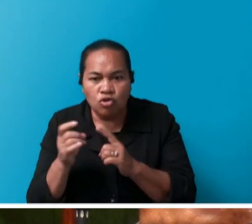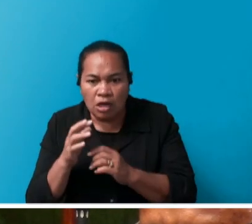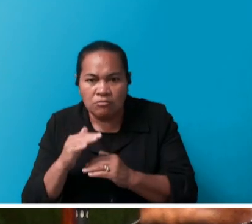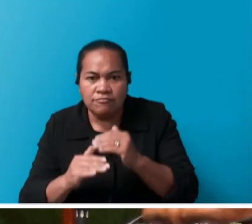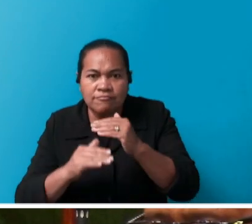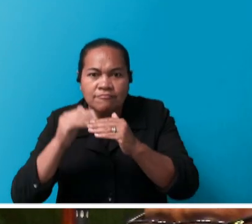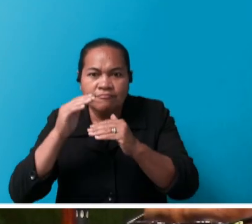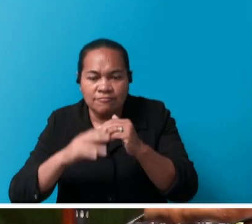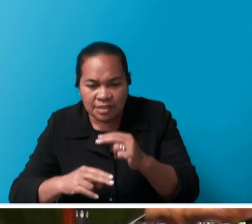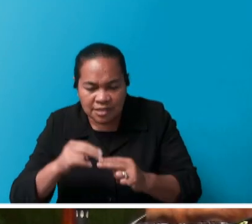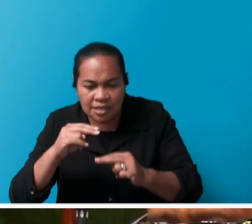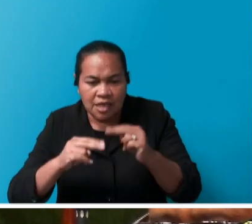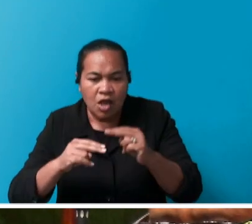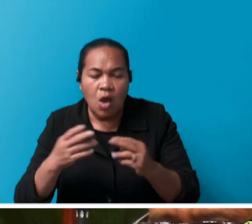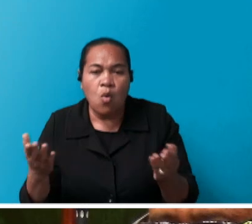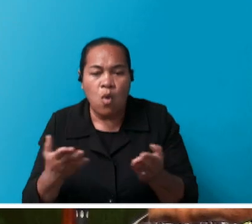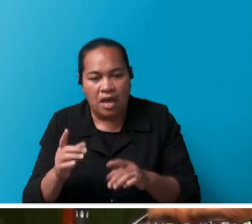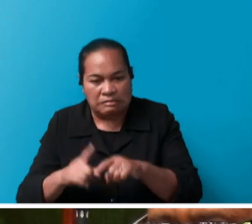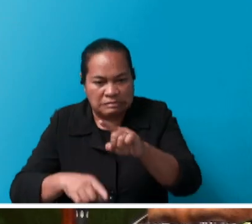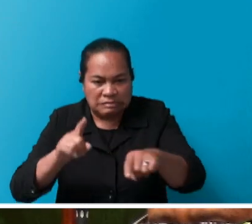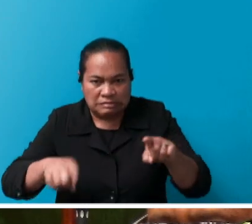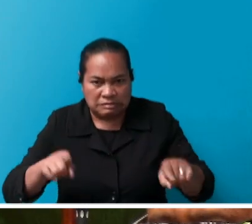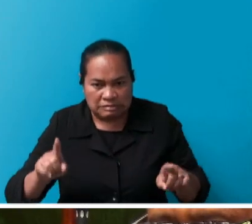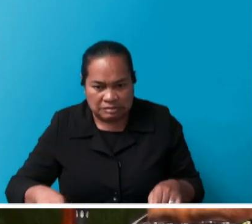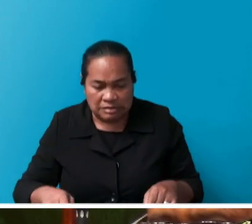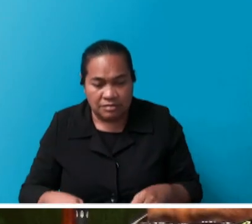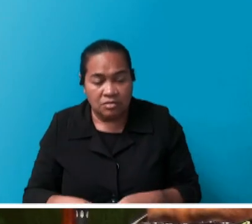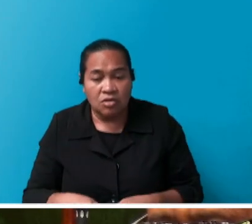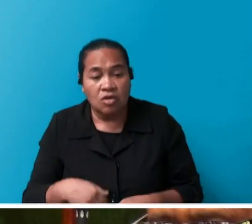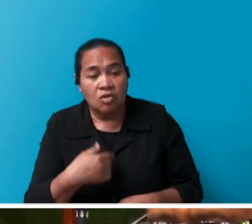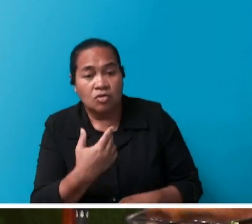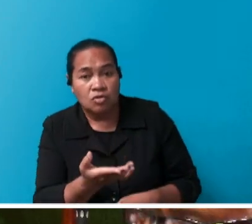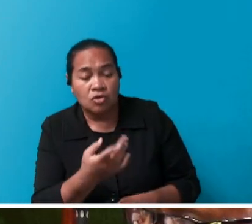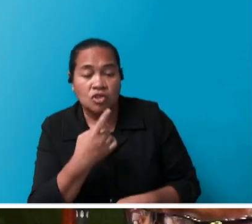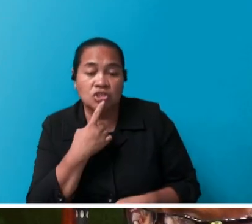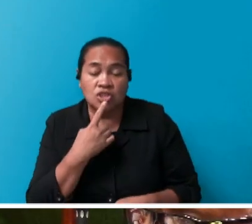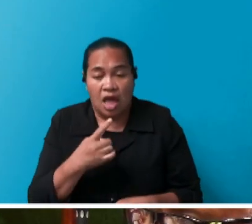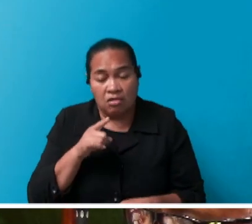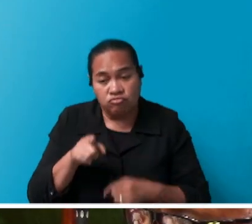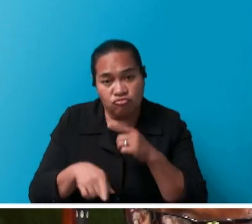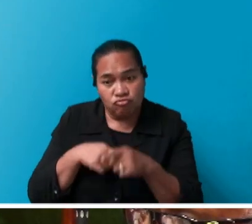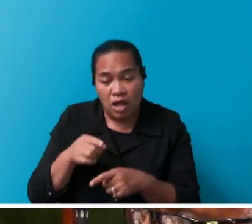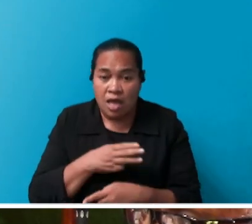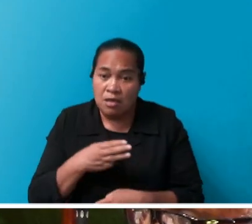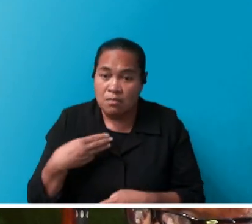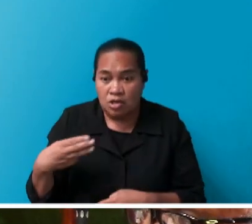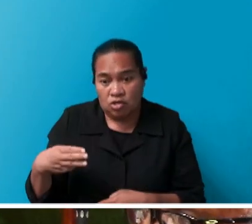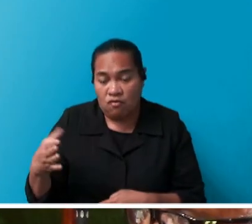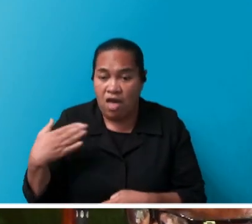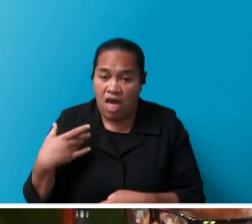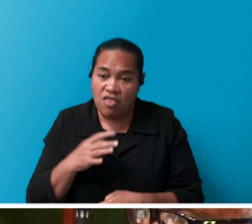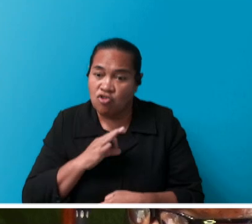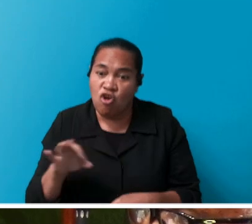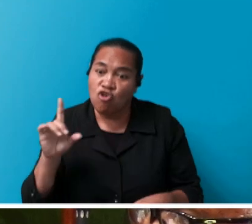upgrade across the country. Now, for that side of the House to spill out that the Minister of Health is not doing anything